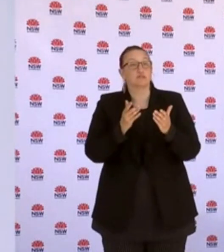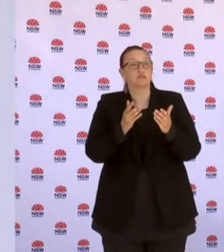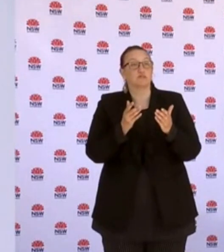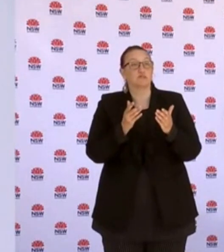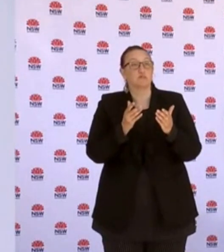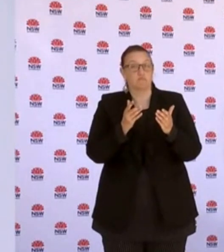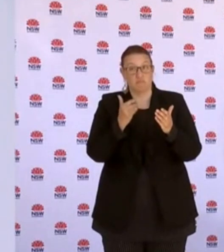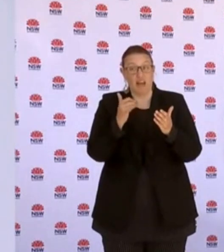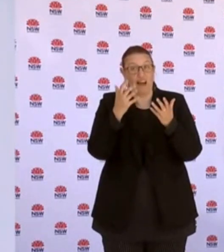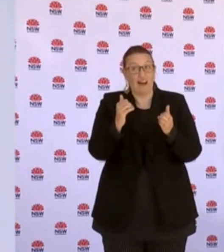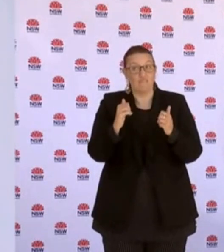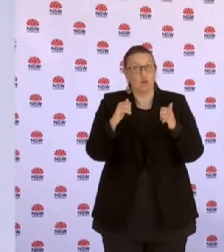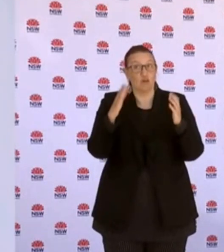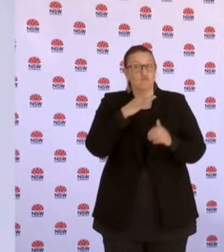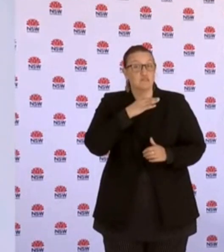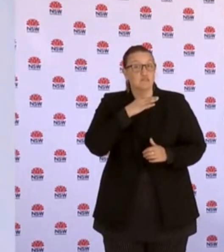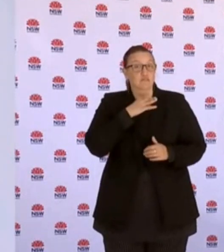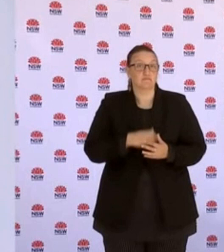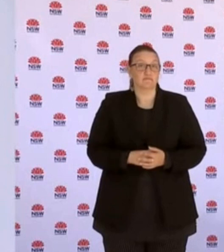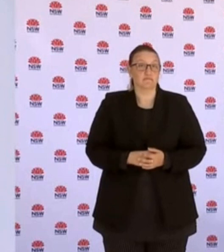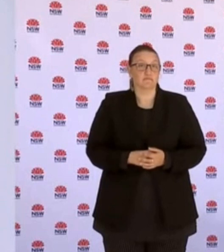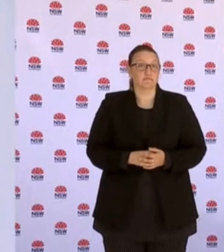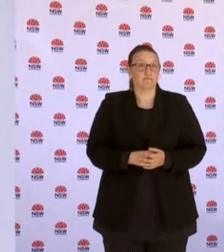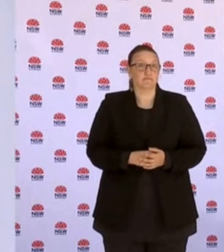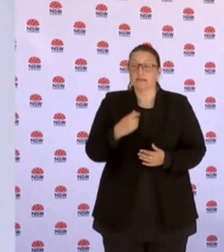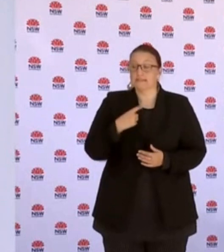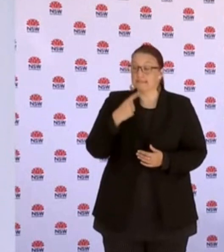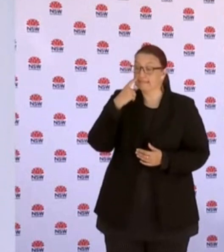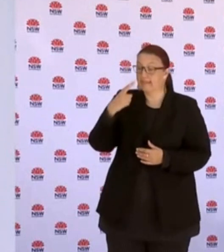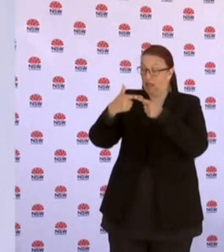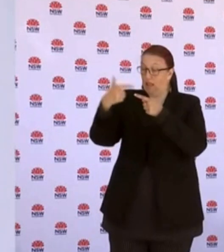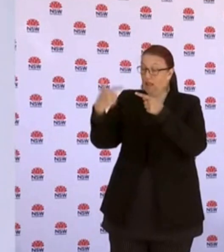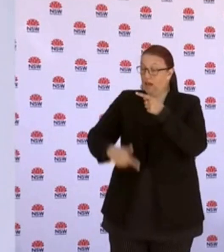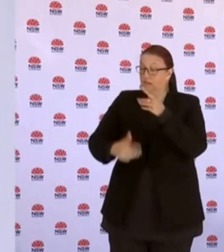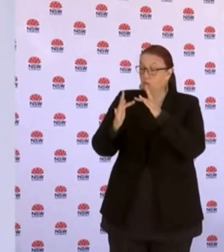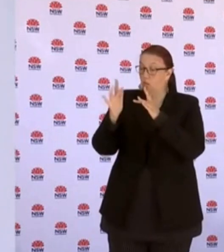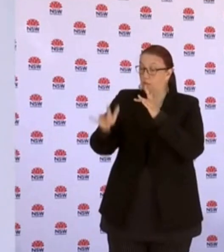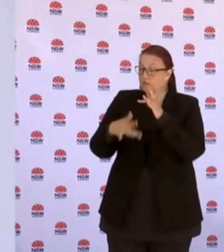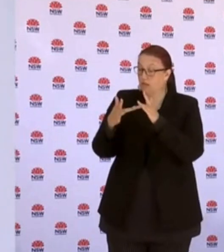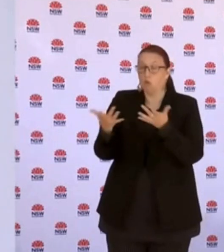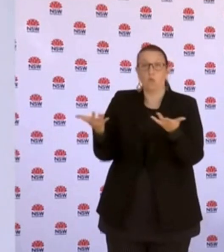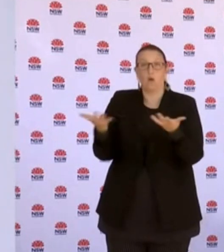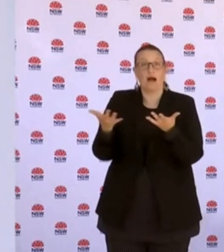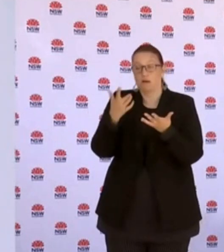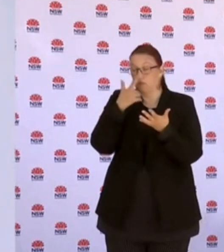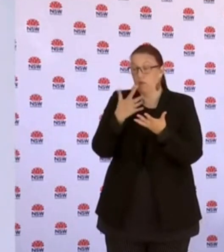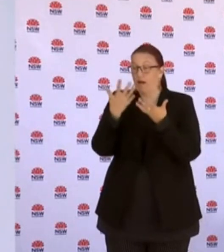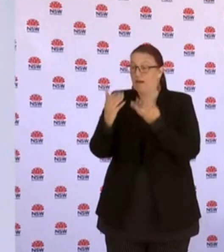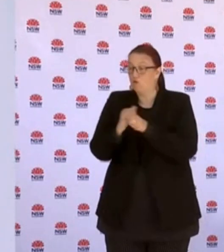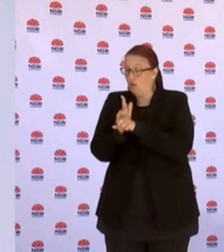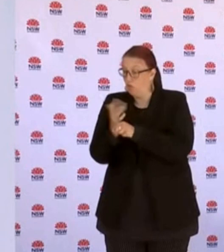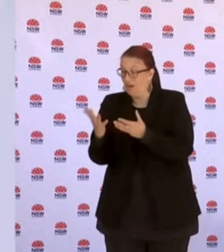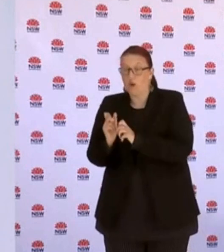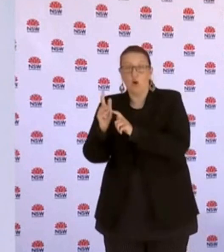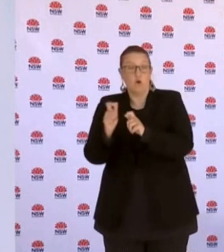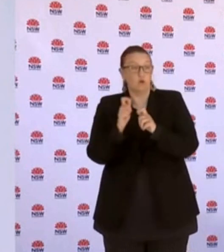list that we are seeing that those exposures are in those supermarkets and other things. So people are going, that's why we're